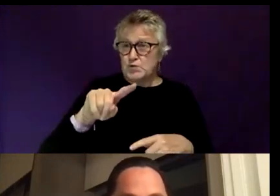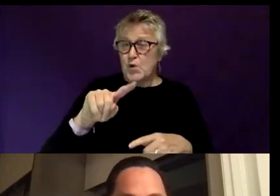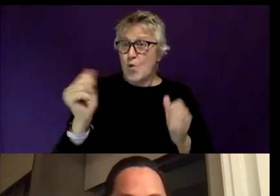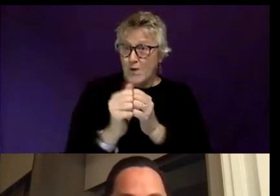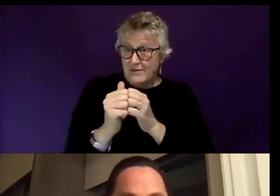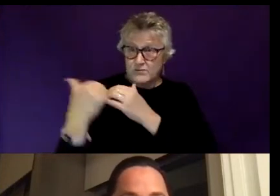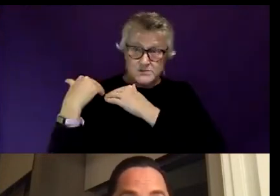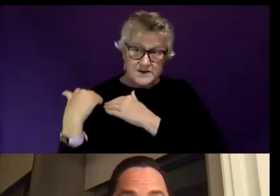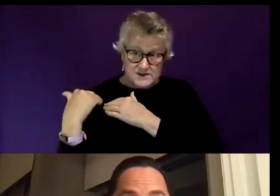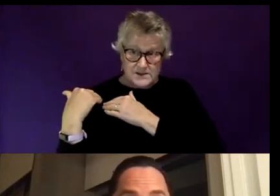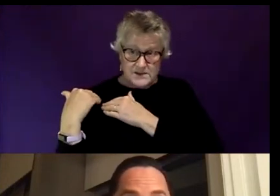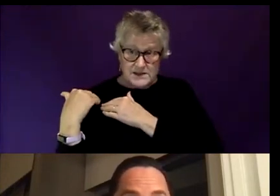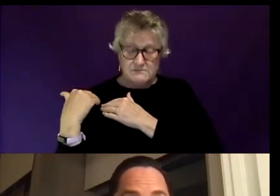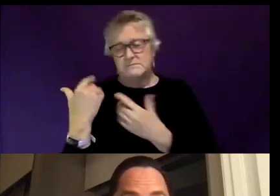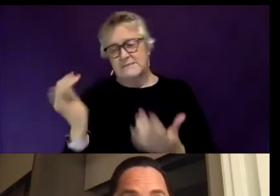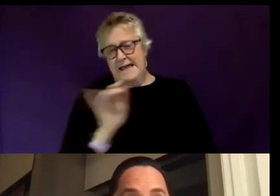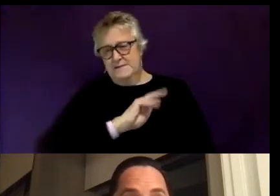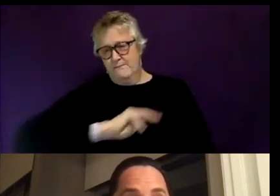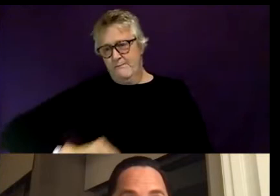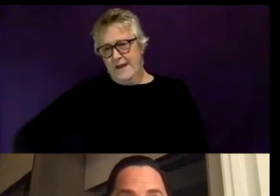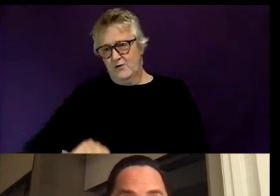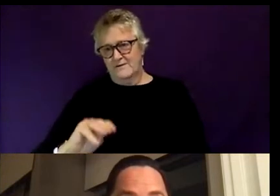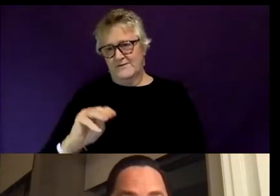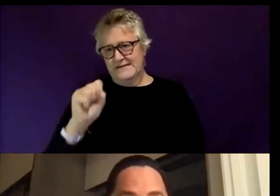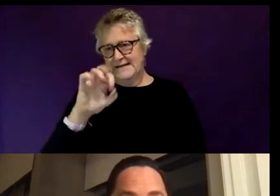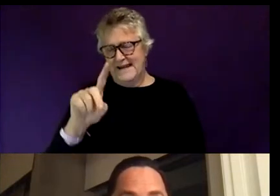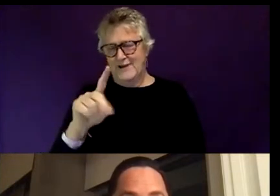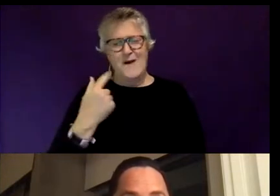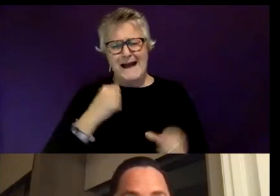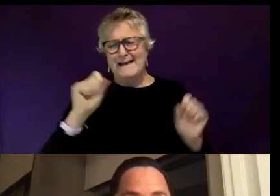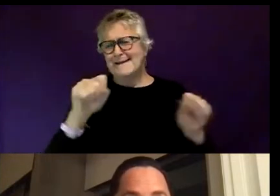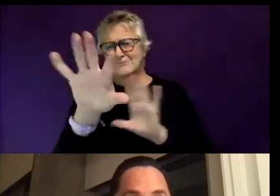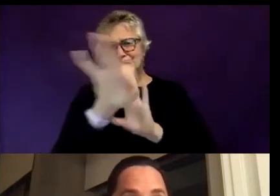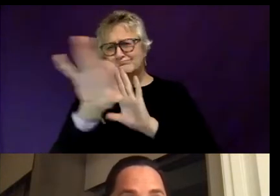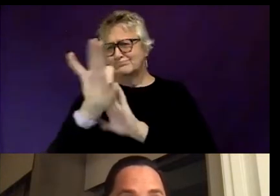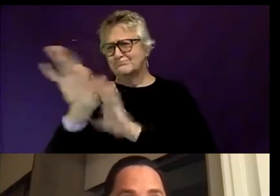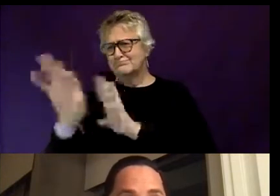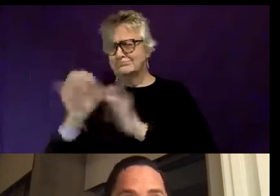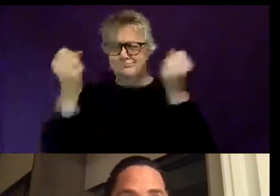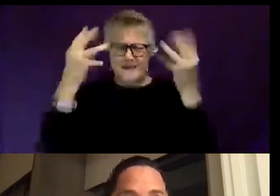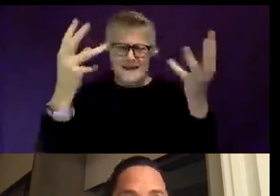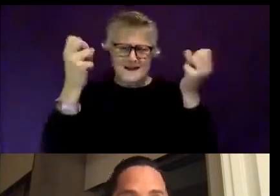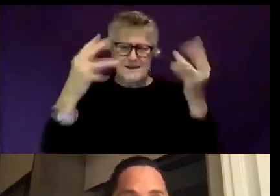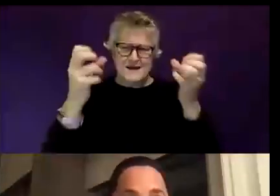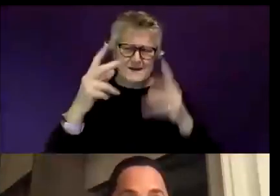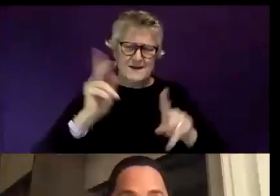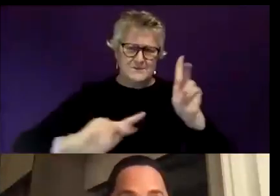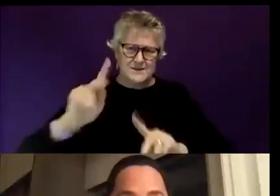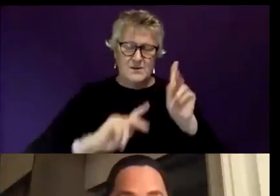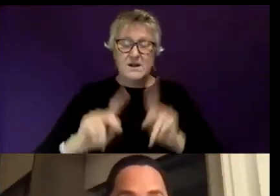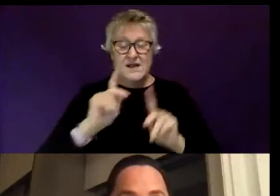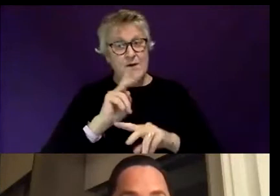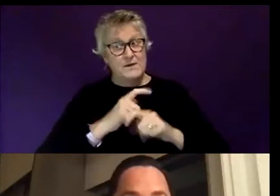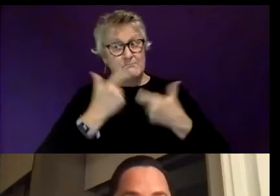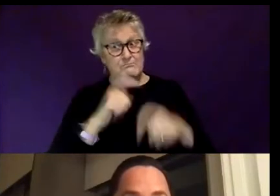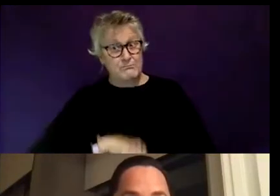mayor of San Diego, I get the opportunity to appoint to dozens and dozens of commissions. And I would tell you with great pride that we have appointed a